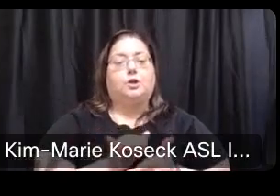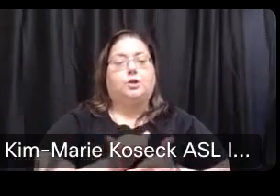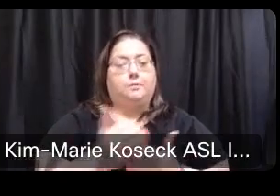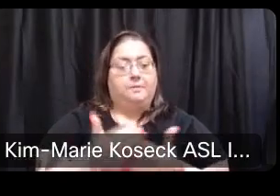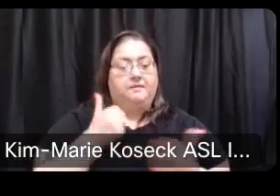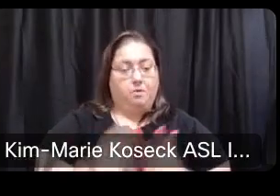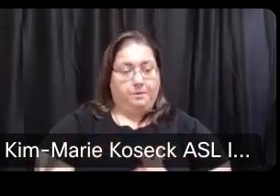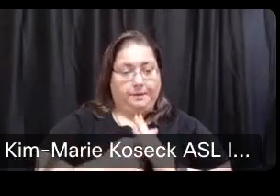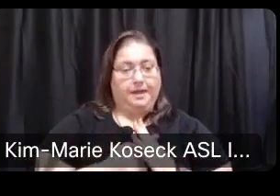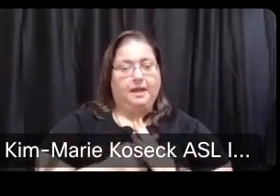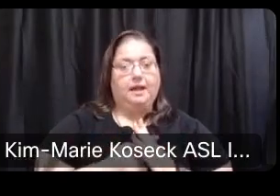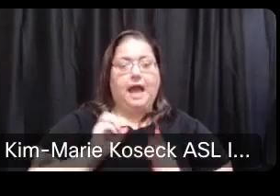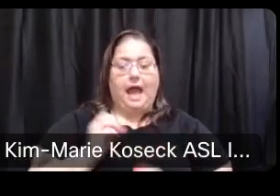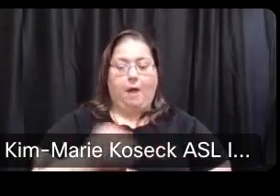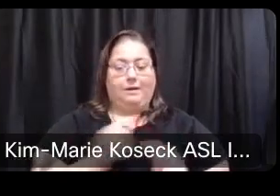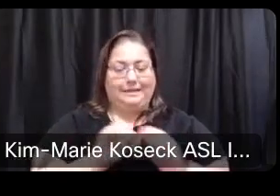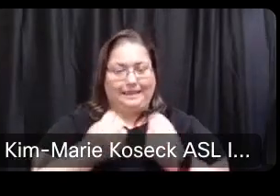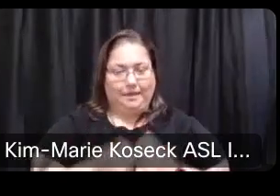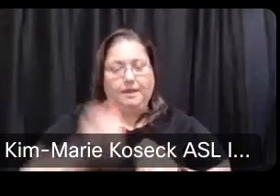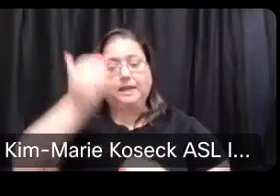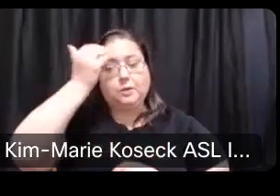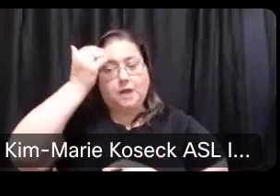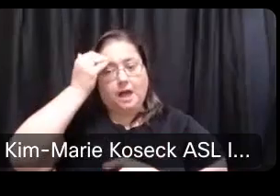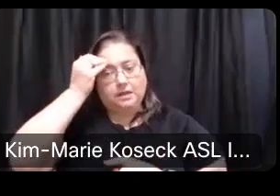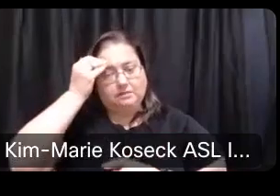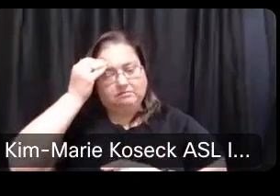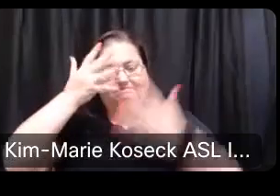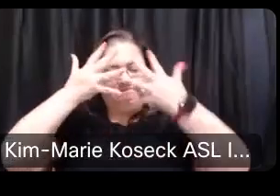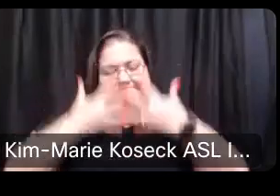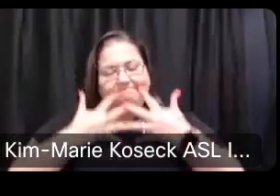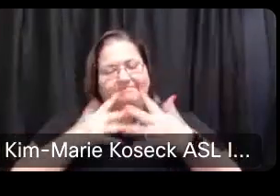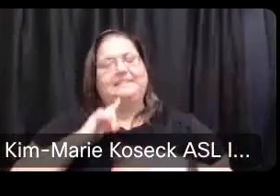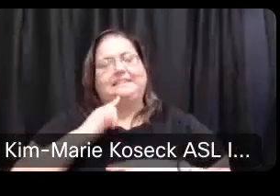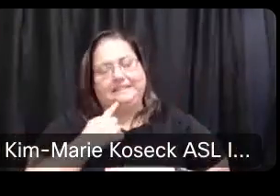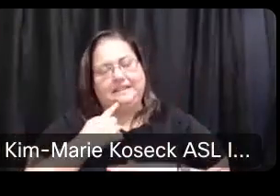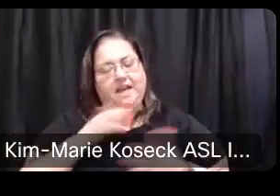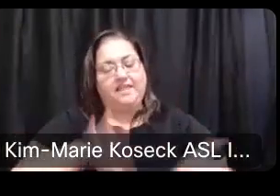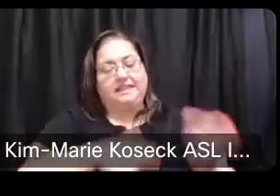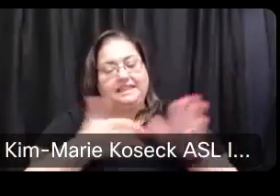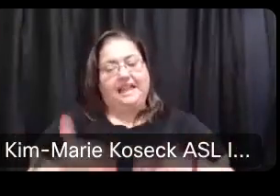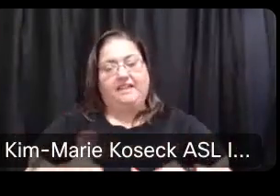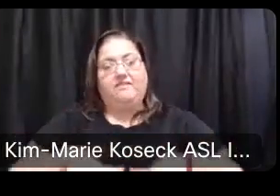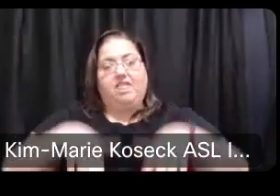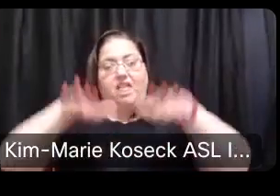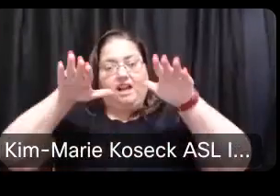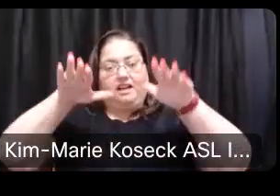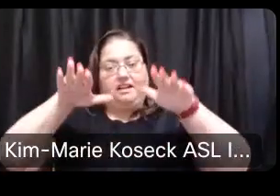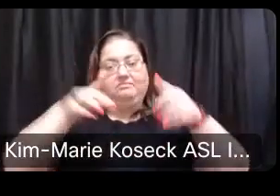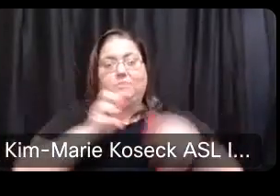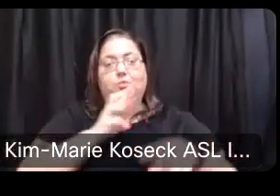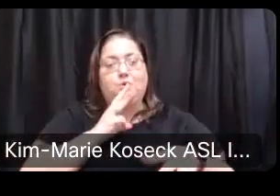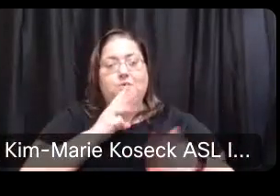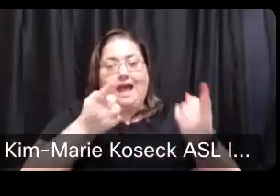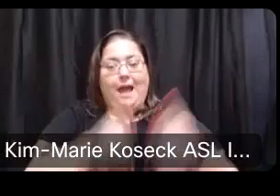Before we begin, our team would like to acknowledge the tragic, severe, and deadly flooding that has occurred this week in Central